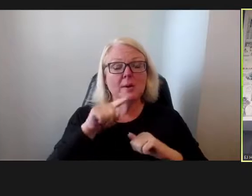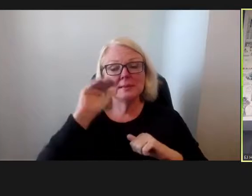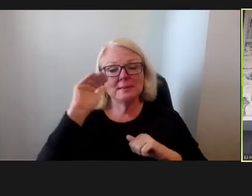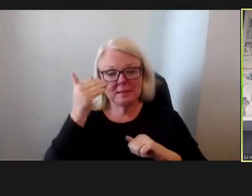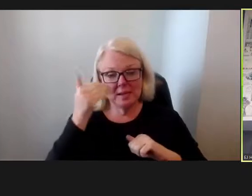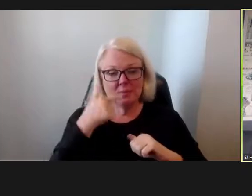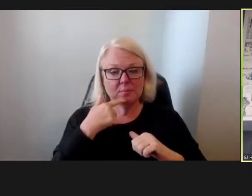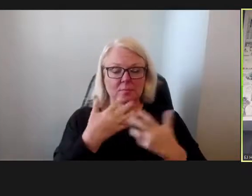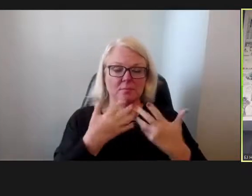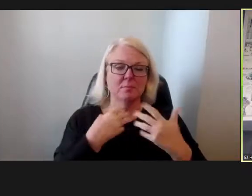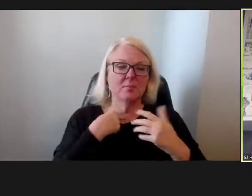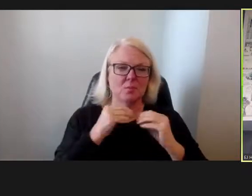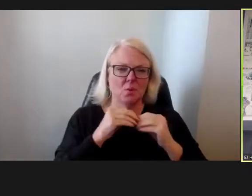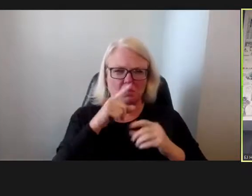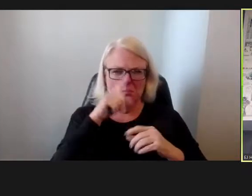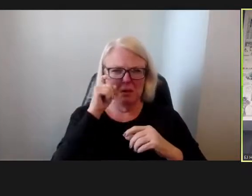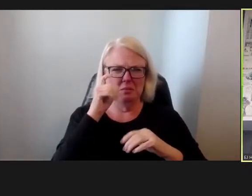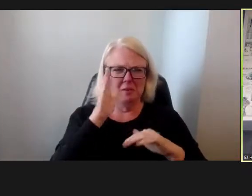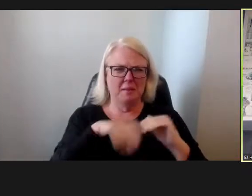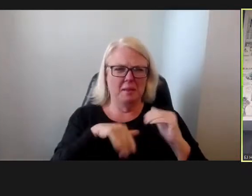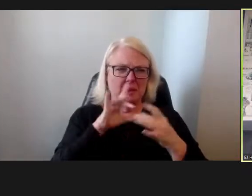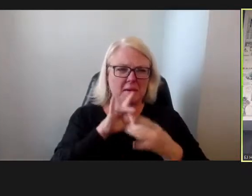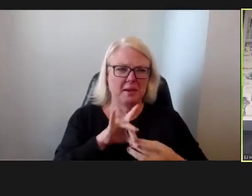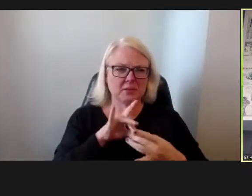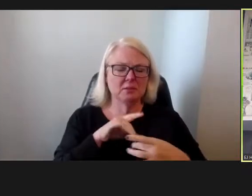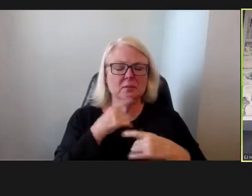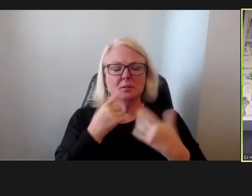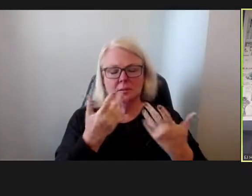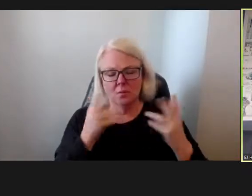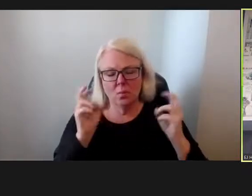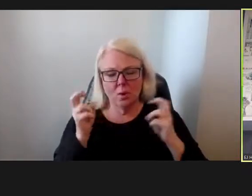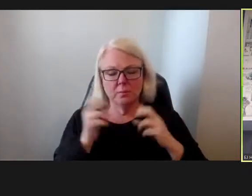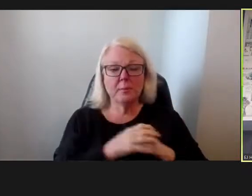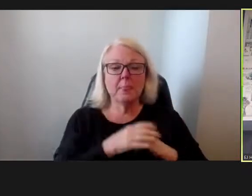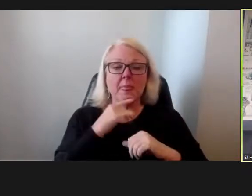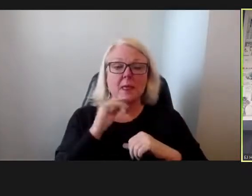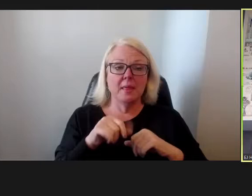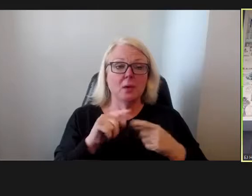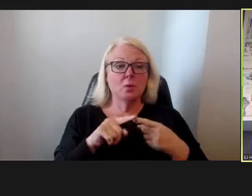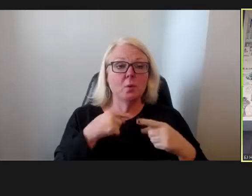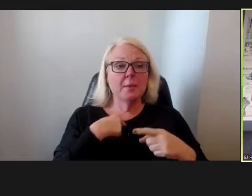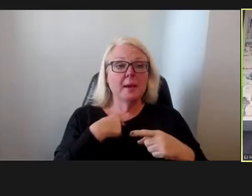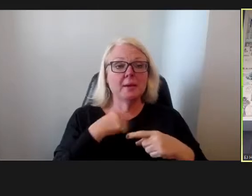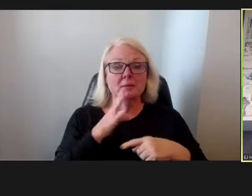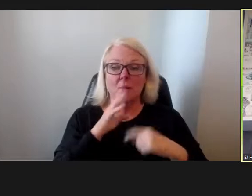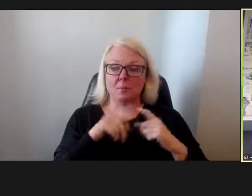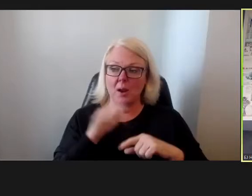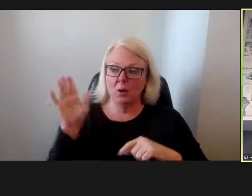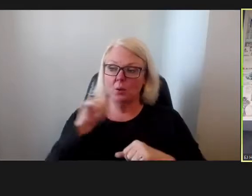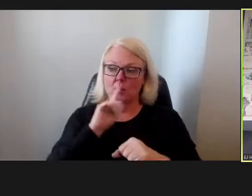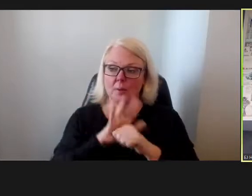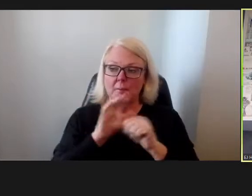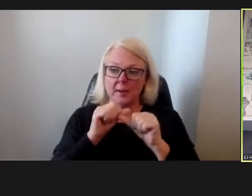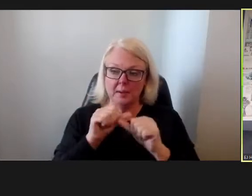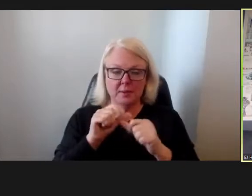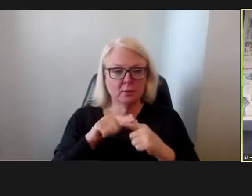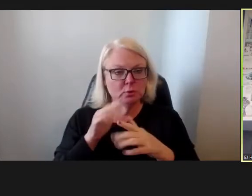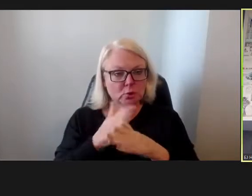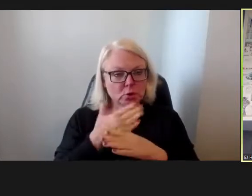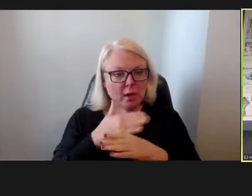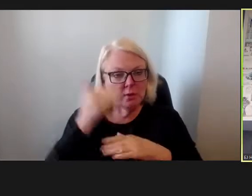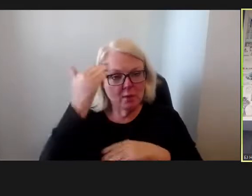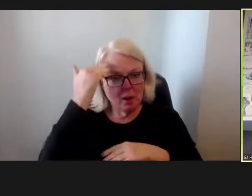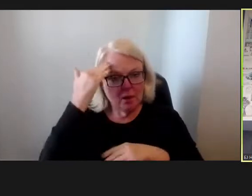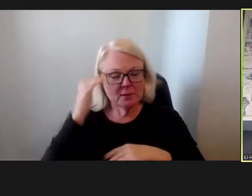provoke puzzlement rather than connection, end quote. This to me speaks to her commitment to sharing knowledge in a way that